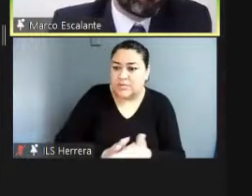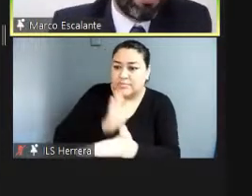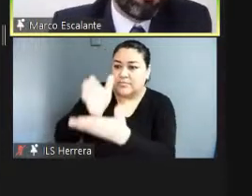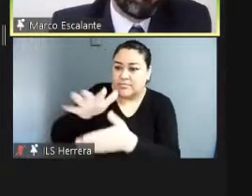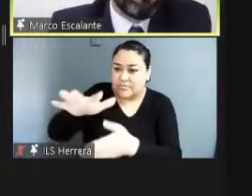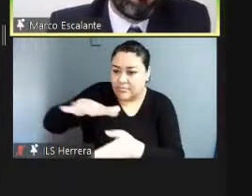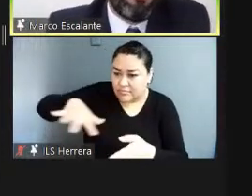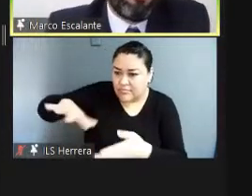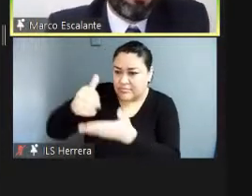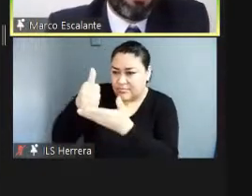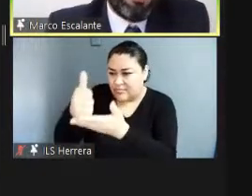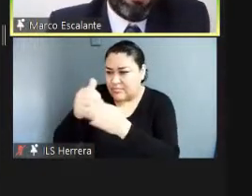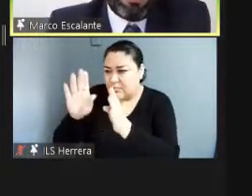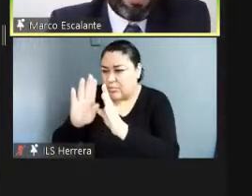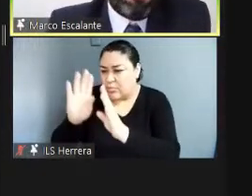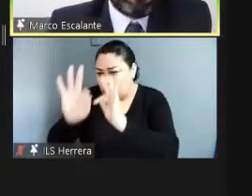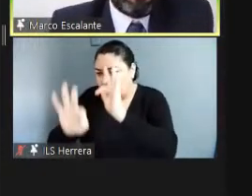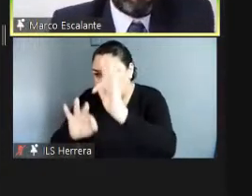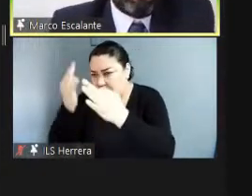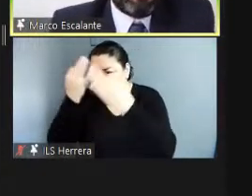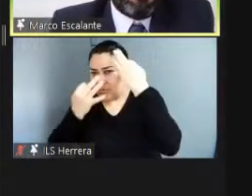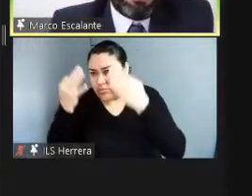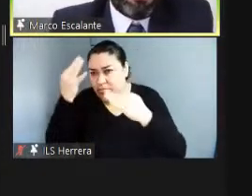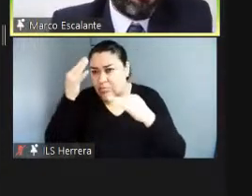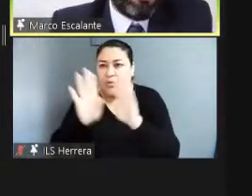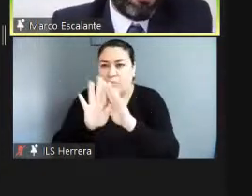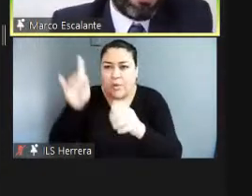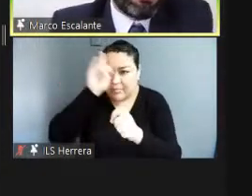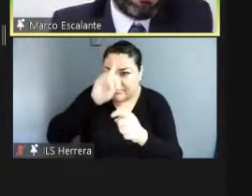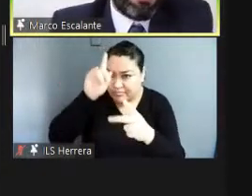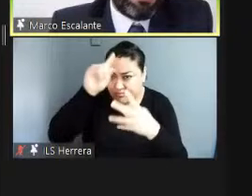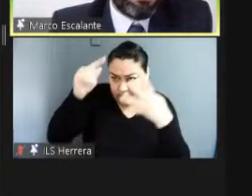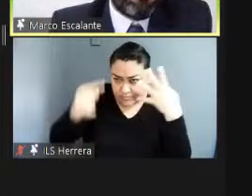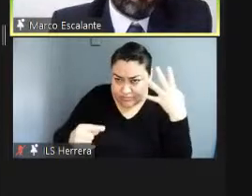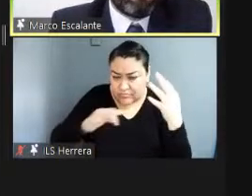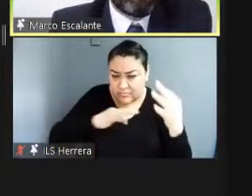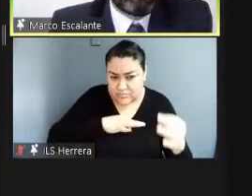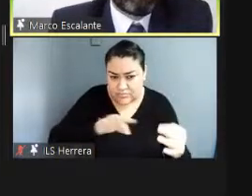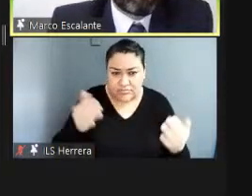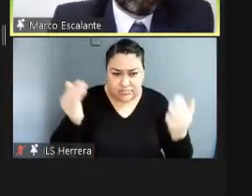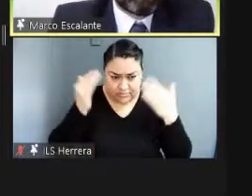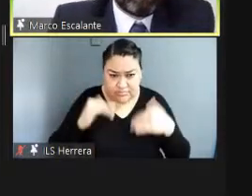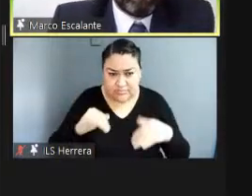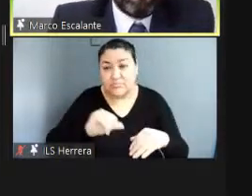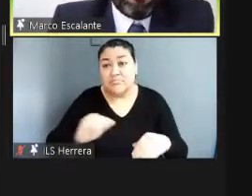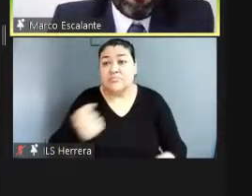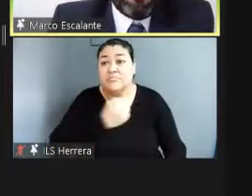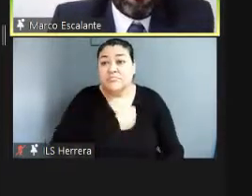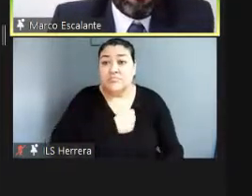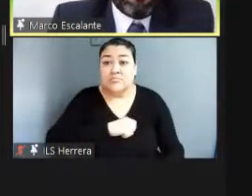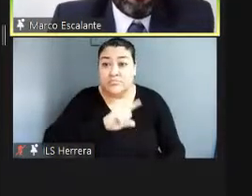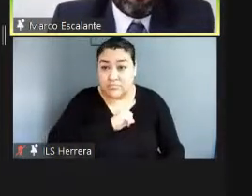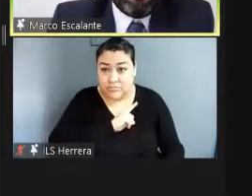after graduating might go back to their community and teach their own community how to take care of their health,